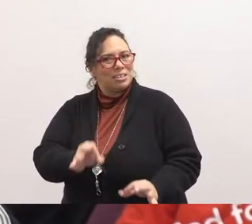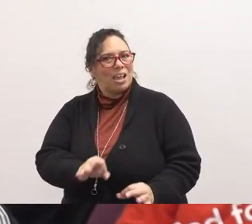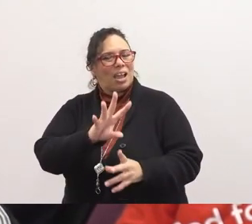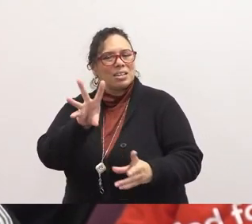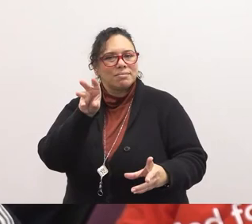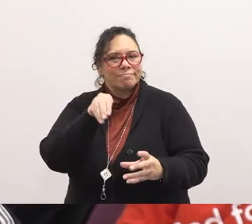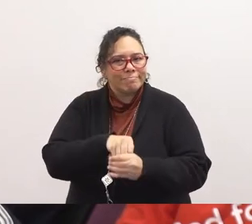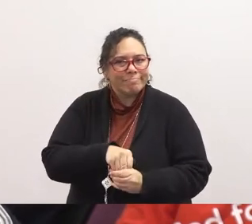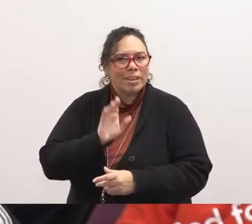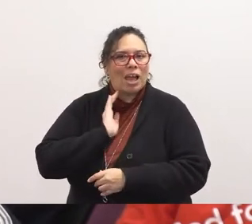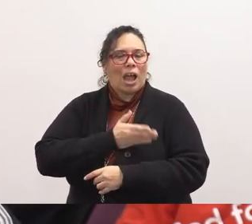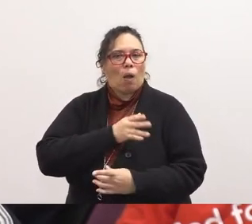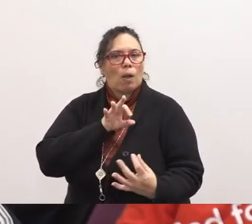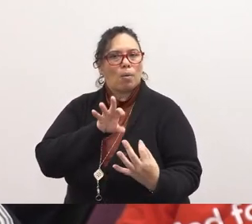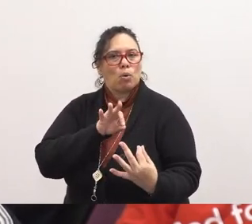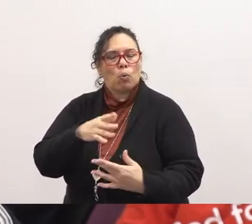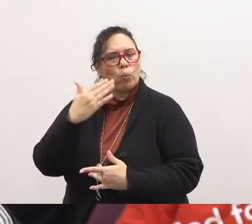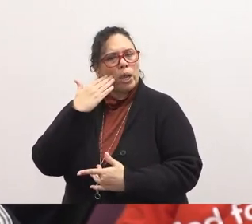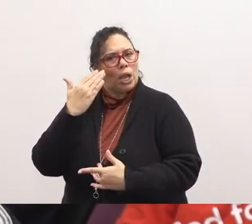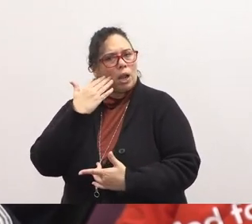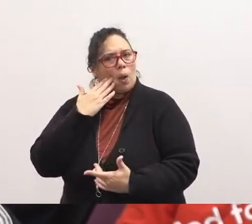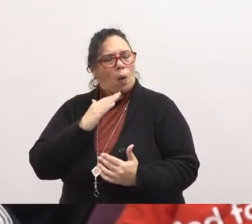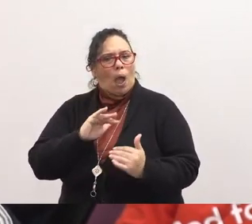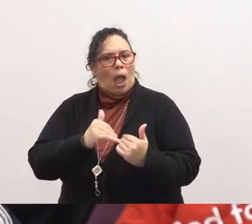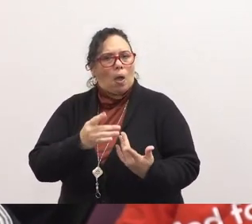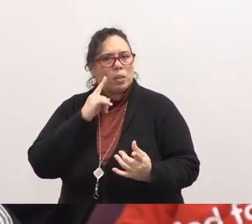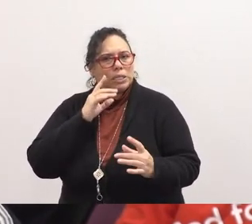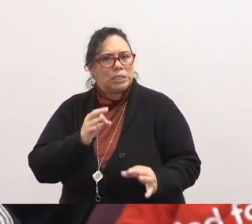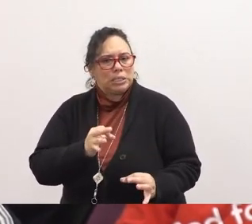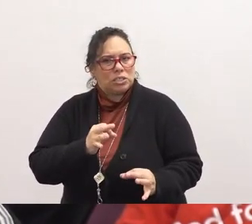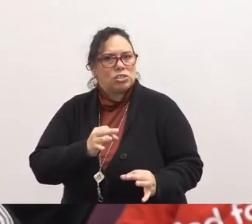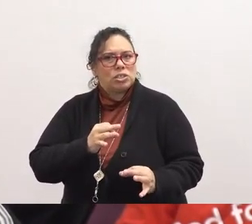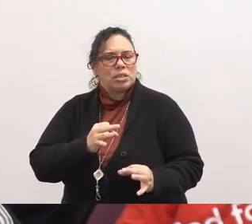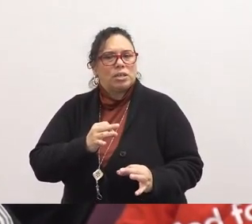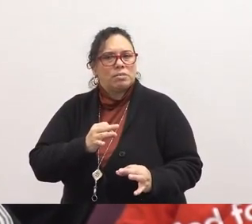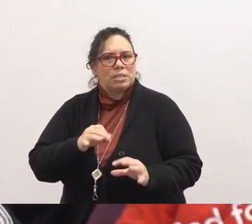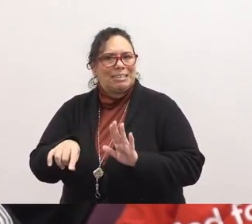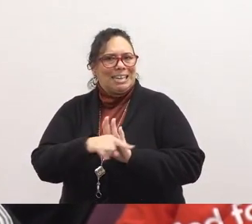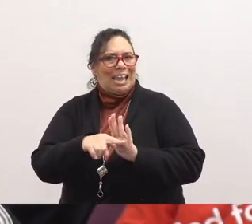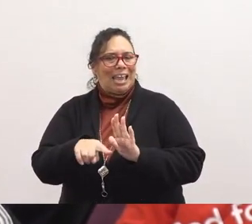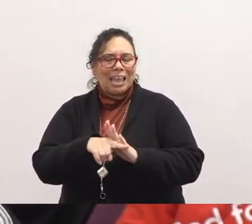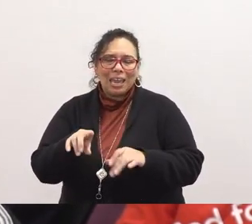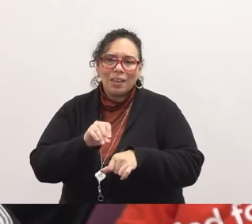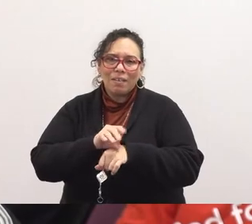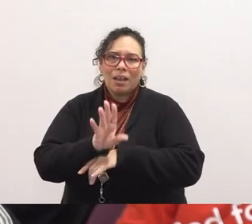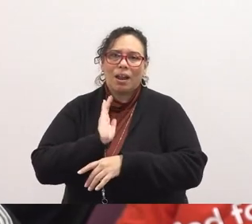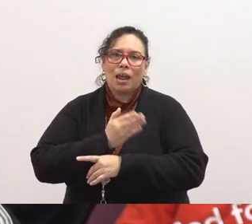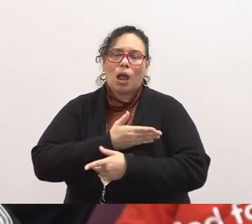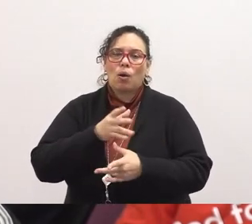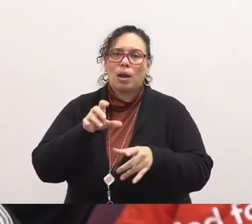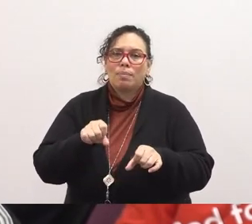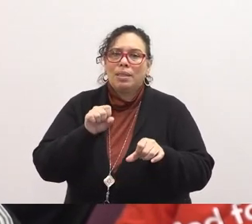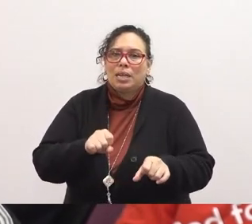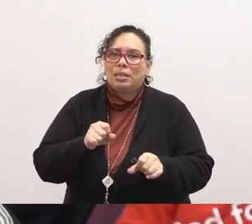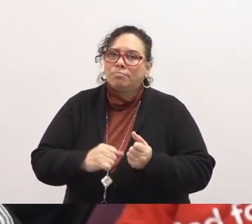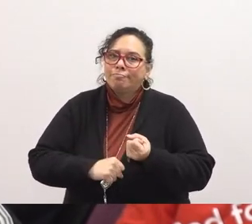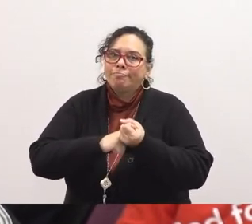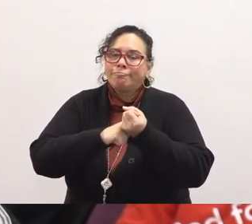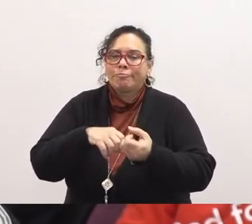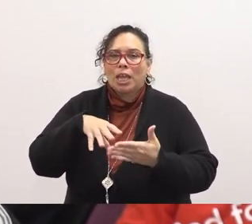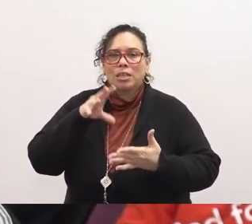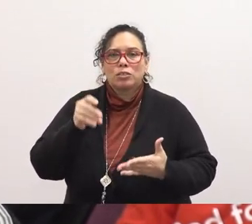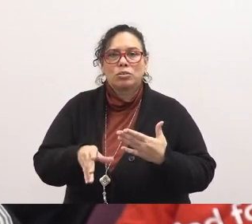involve our input, as we know firsthand how these decisions negatively affect our ability to support our students.